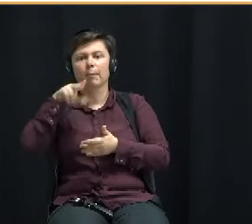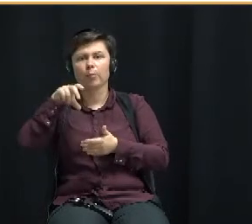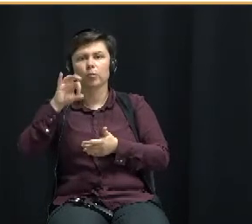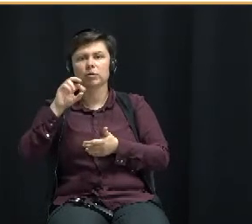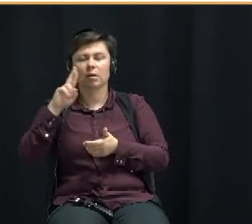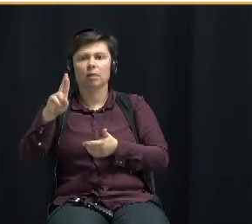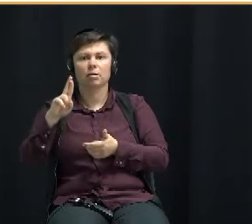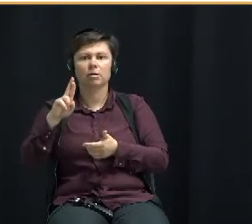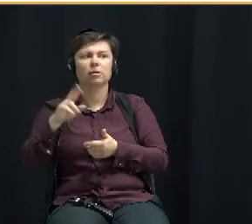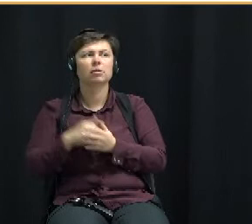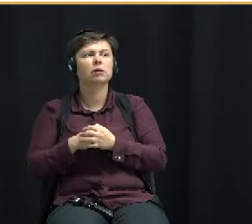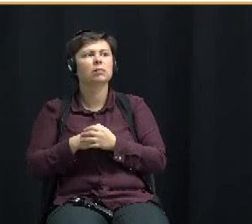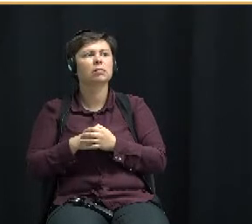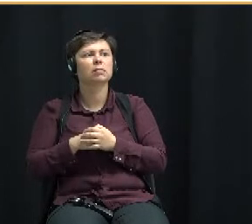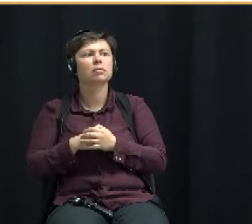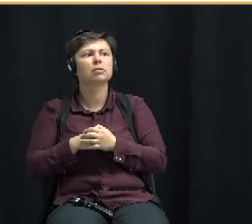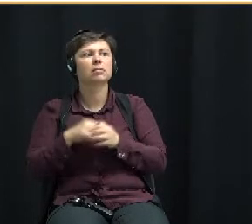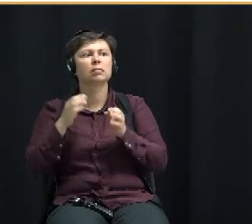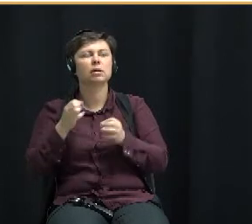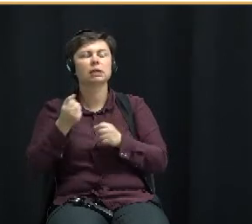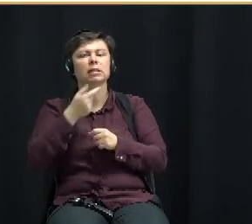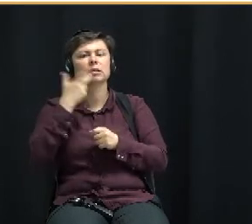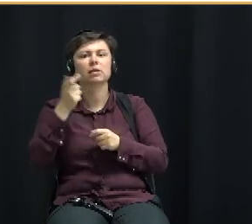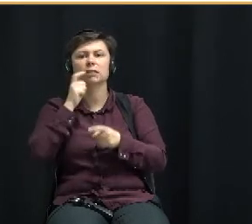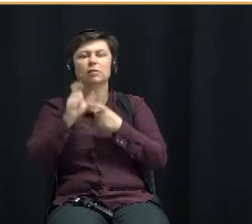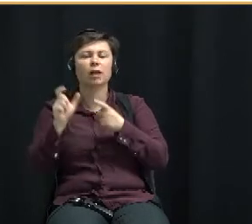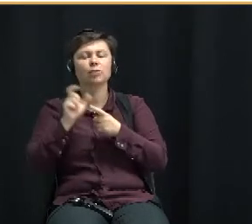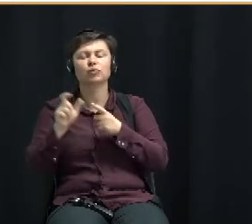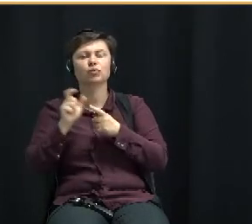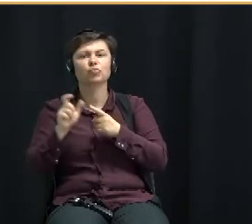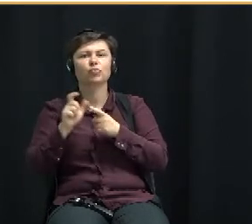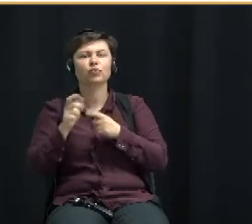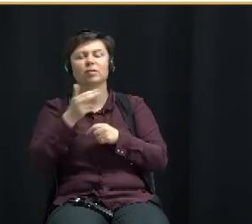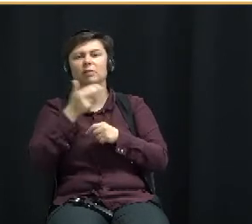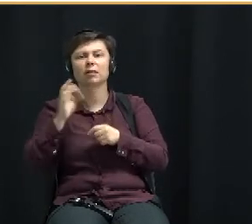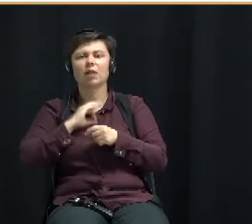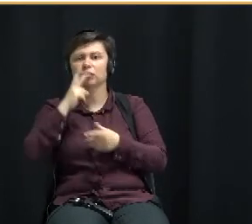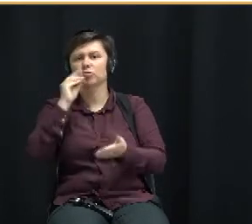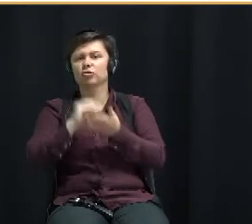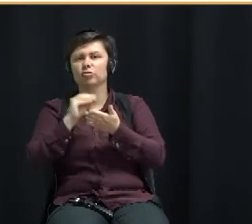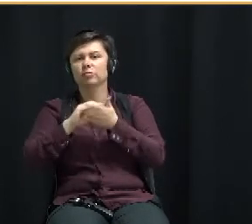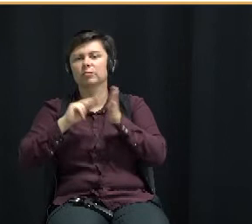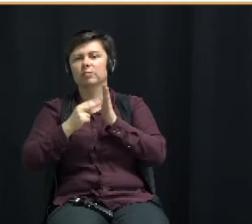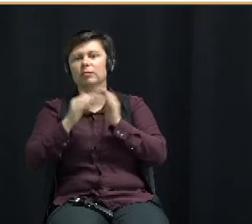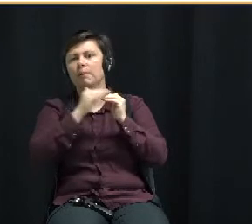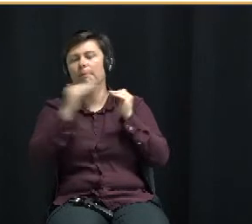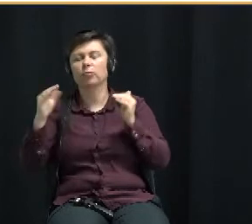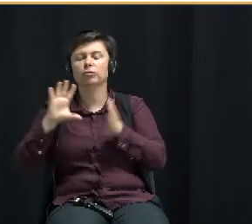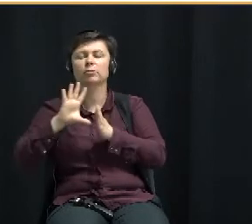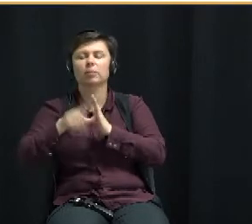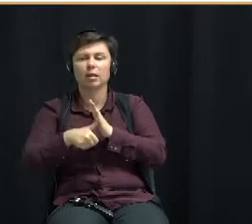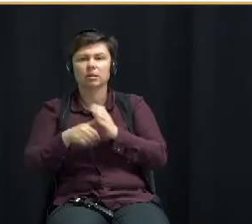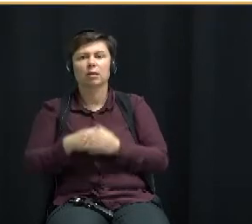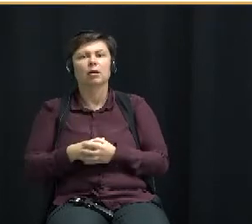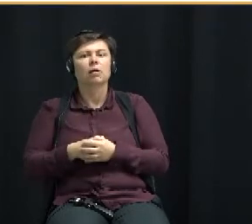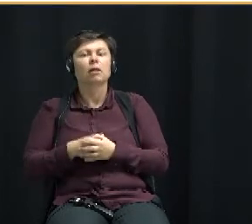bit about the experience and strategy on a municipality level. COES, the Norwegian